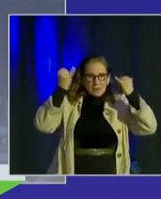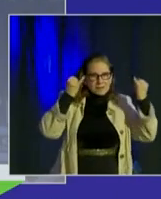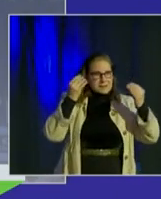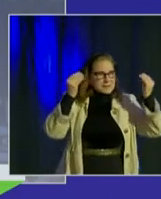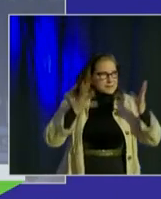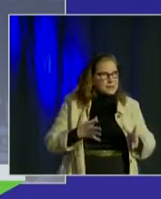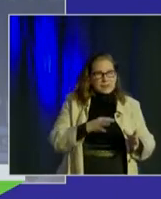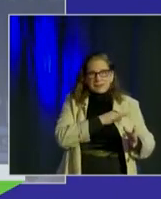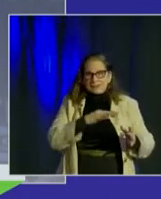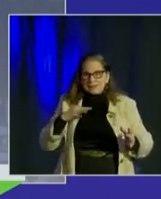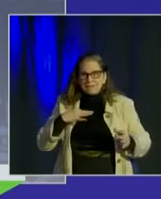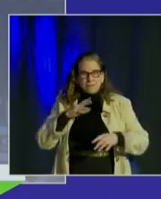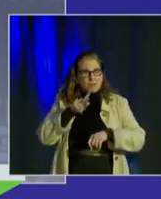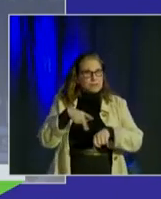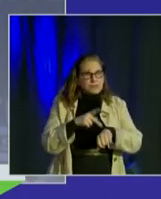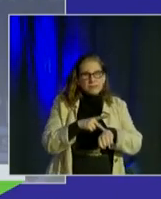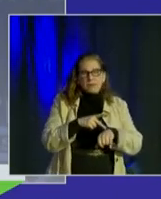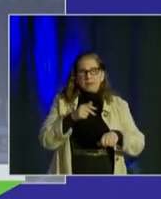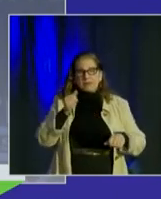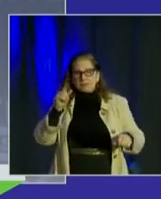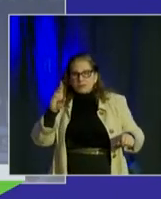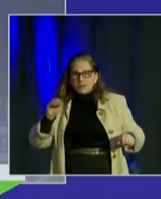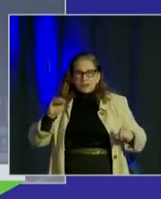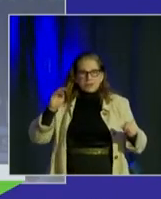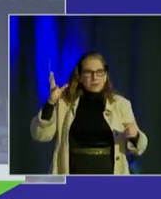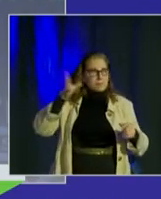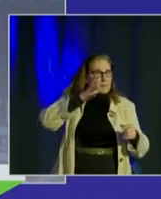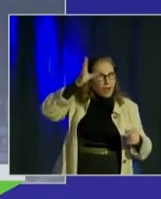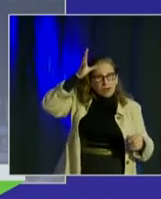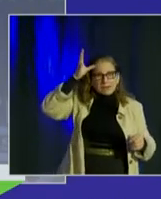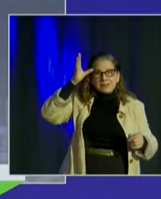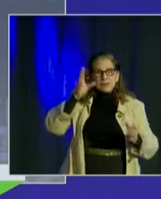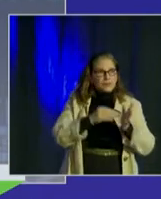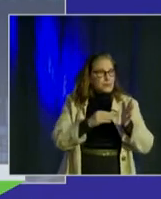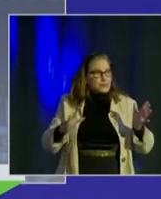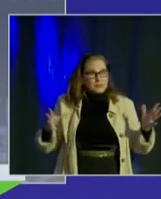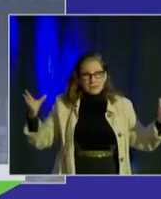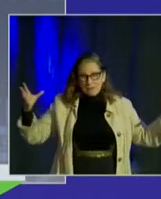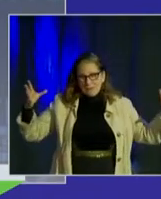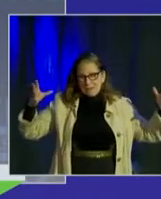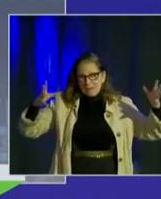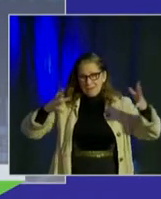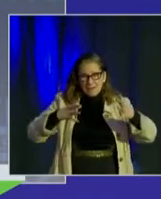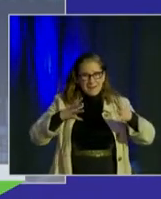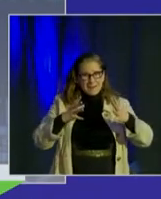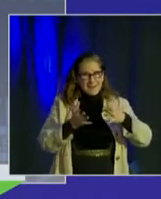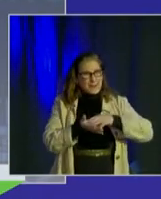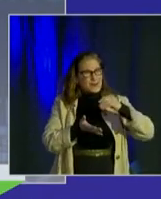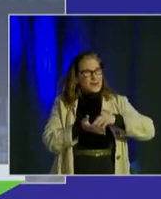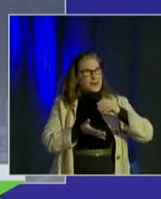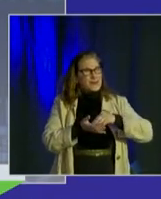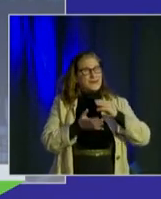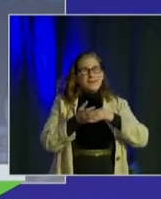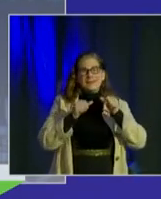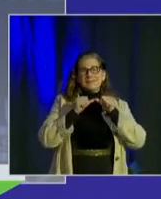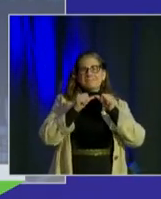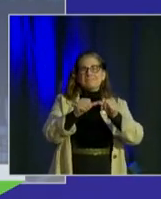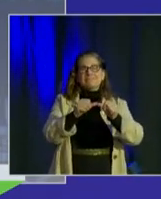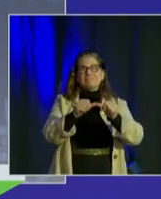families and students, I am very proud to say that teaching and learning continued in every corner of Washington,